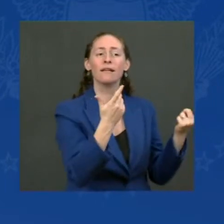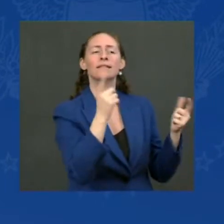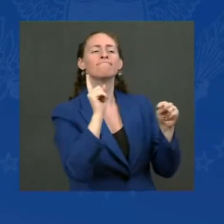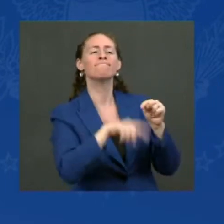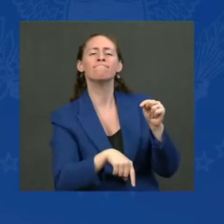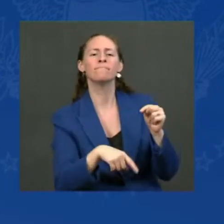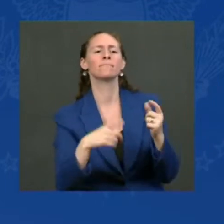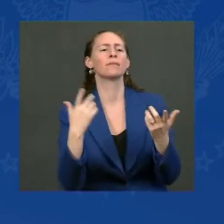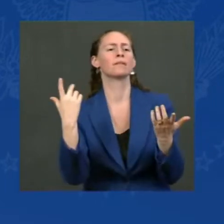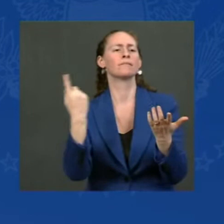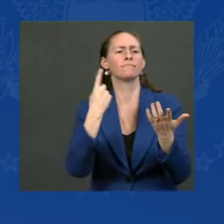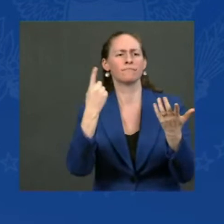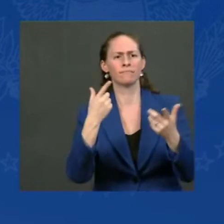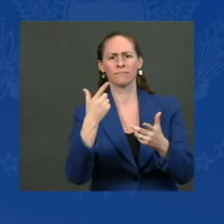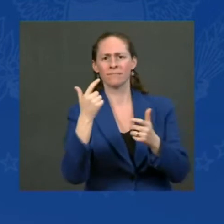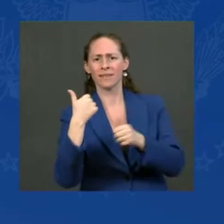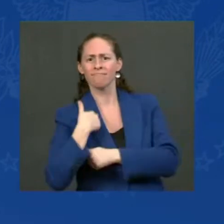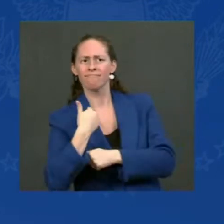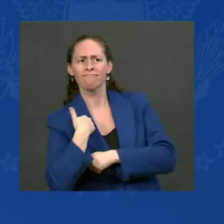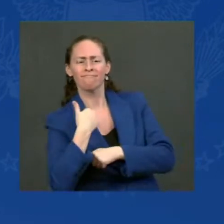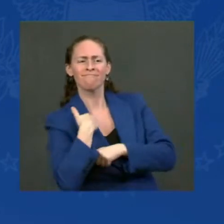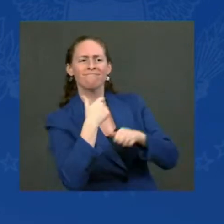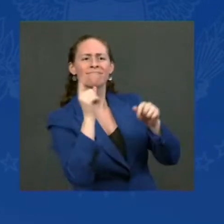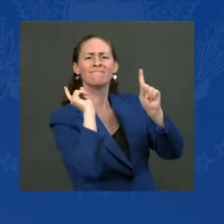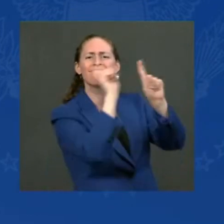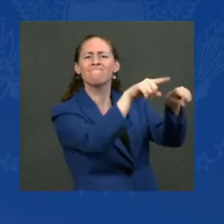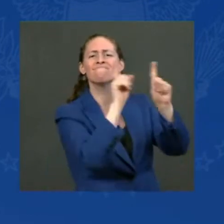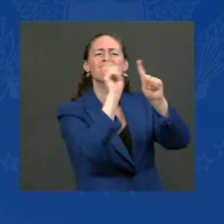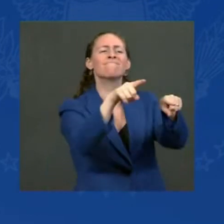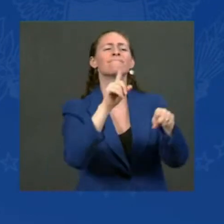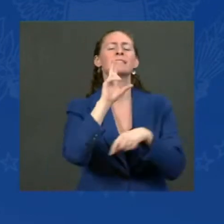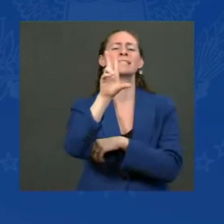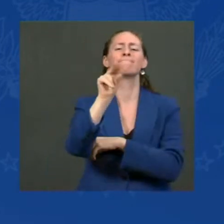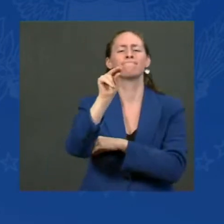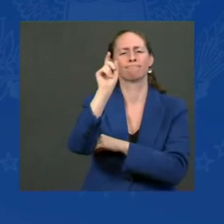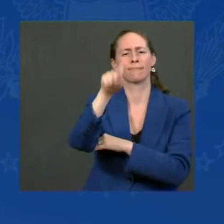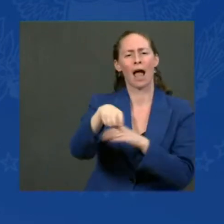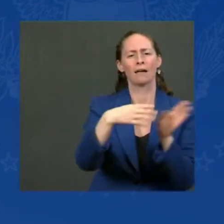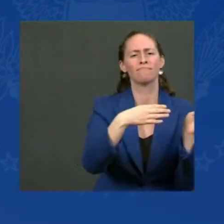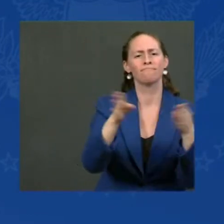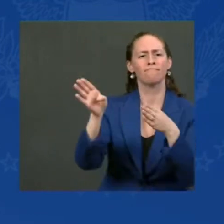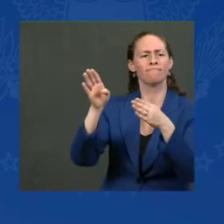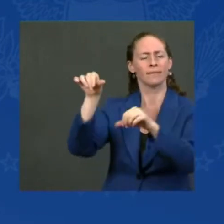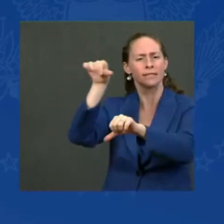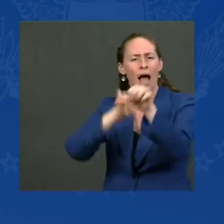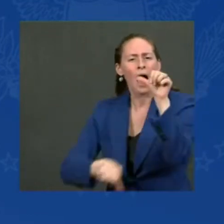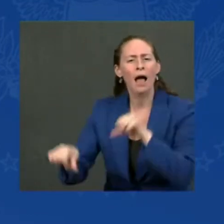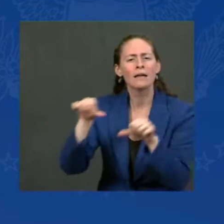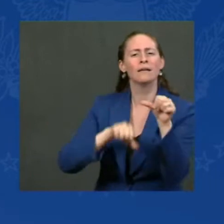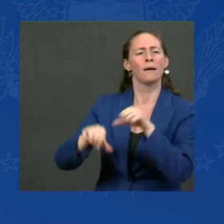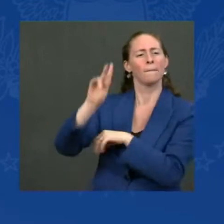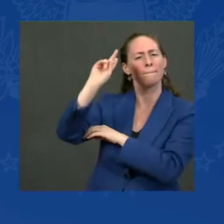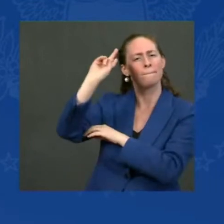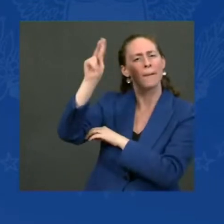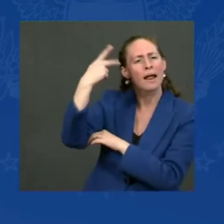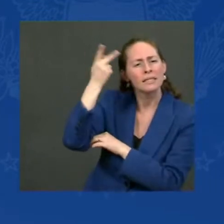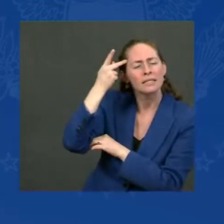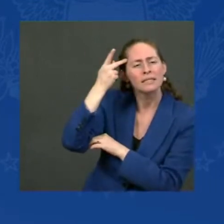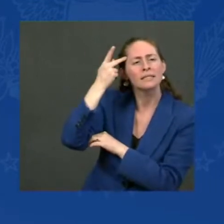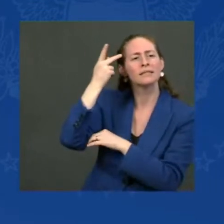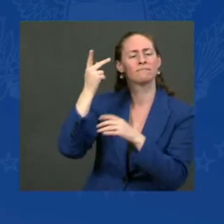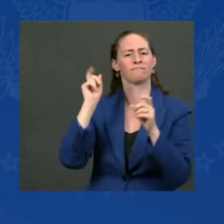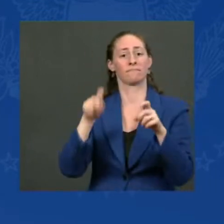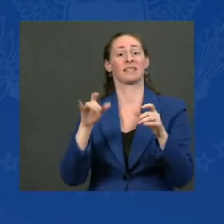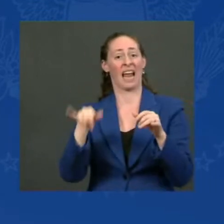fight this pandemic, we need a collective act of science and political will. We need to act now to